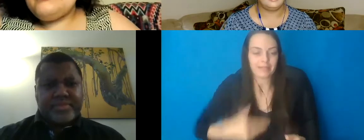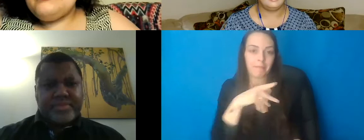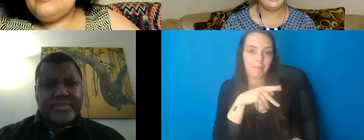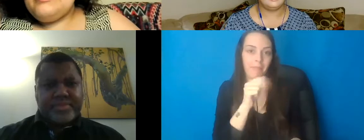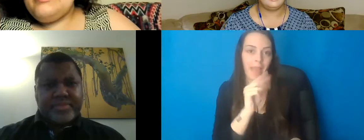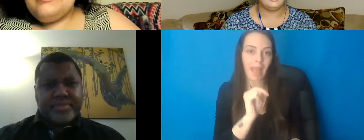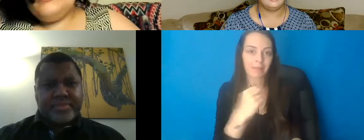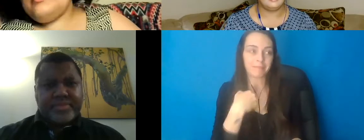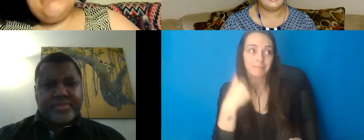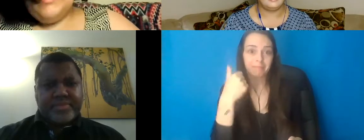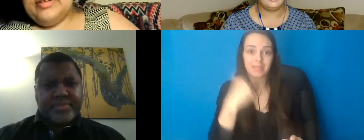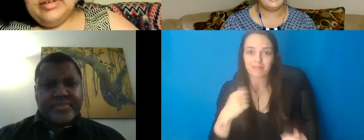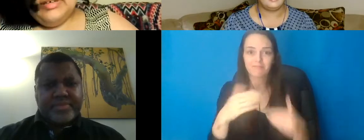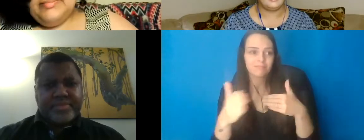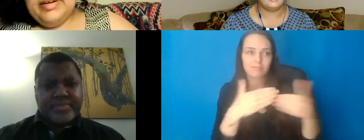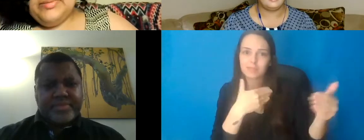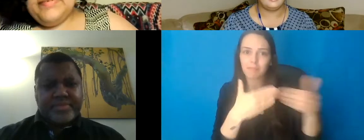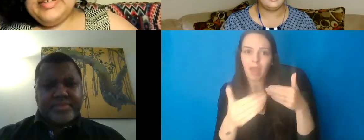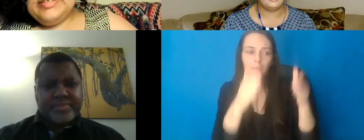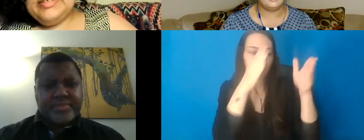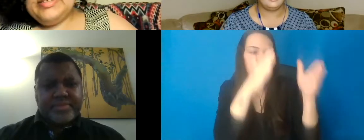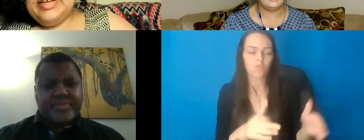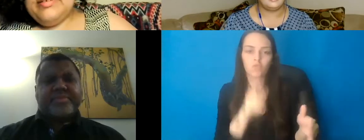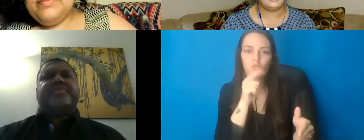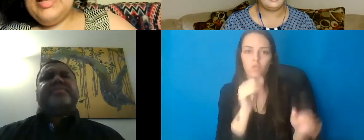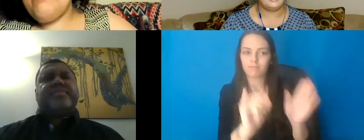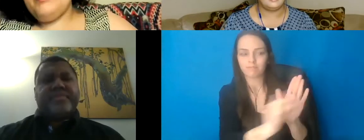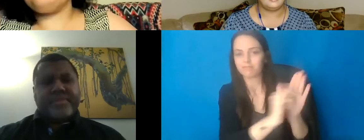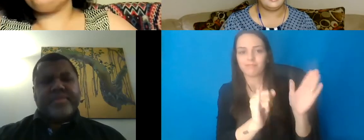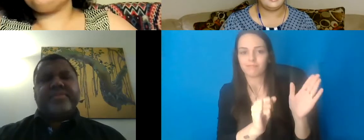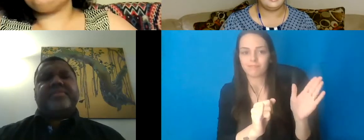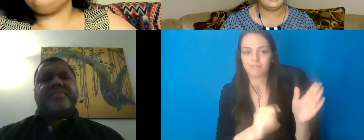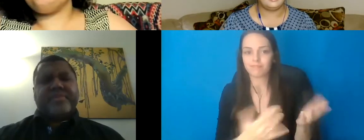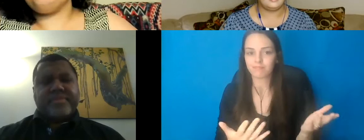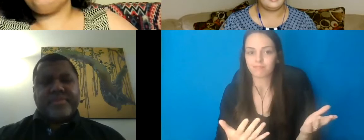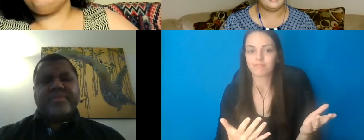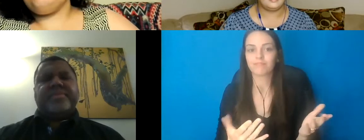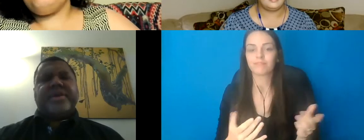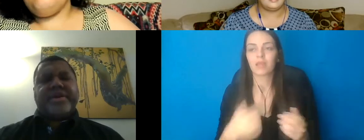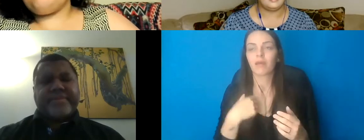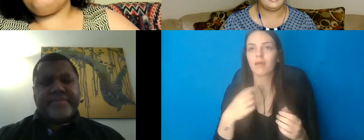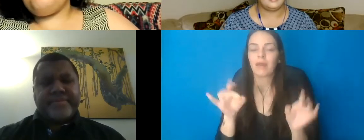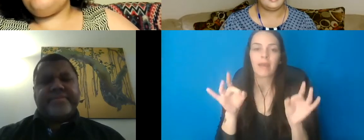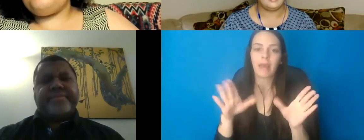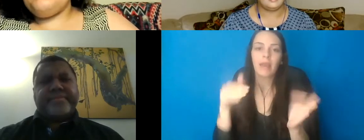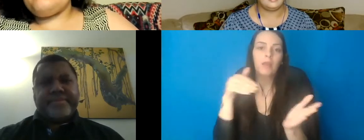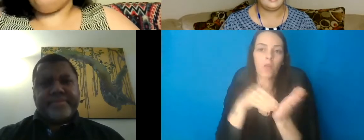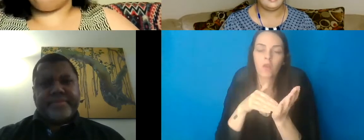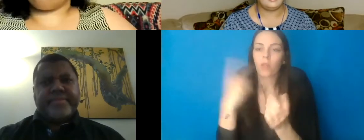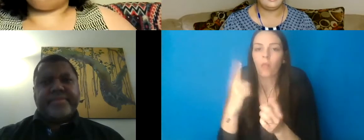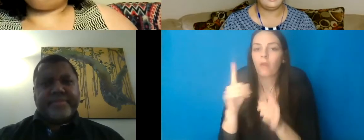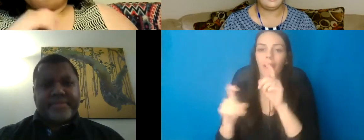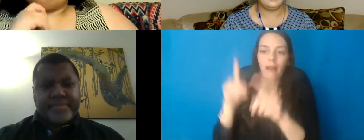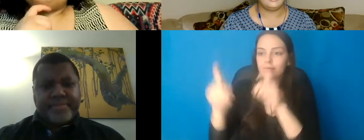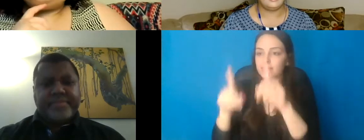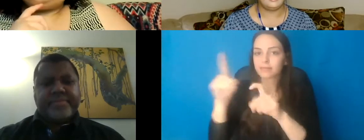and never medical professionals, and when they have to ask about your sex life, and then that immediate pushback, like,